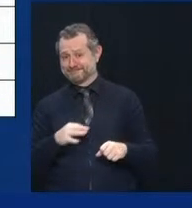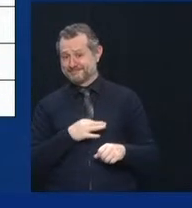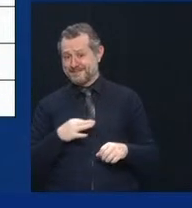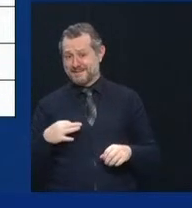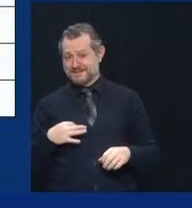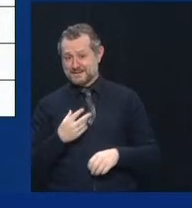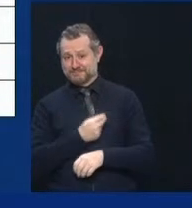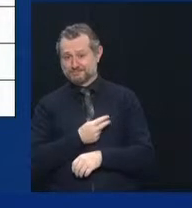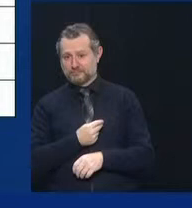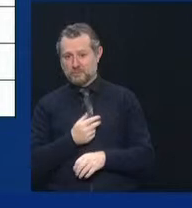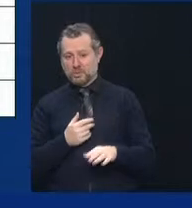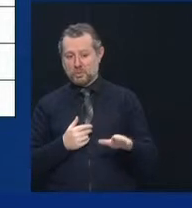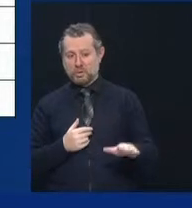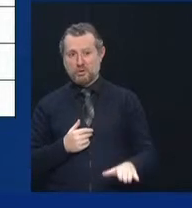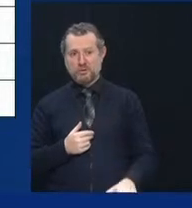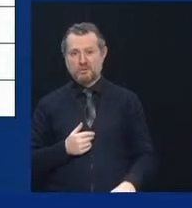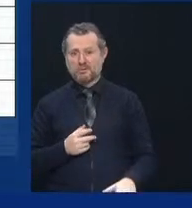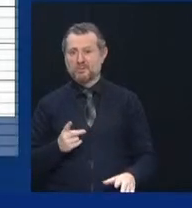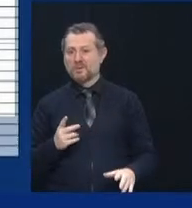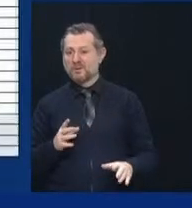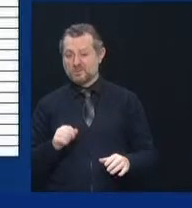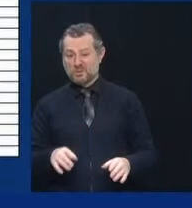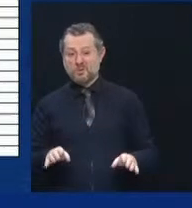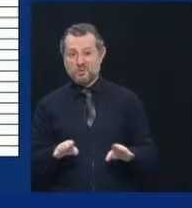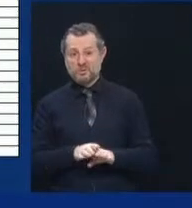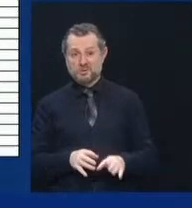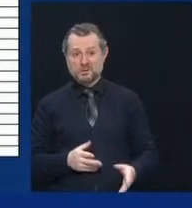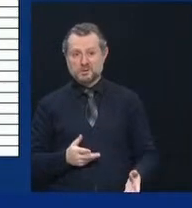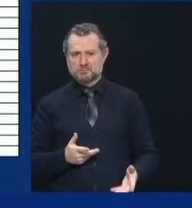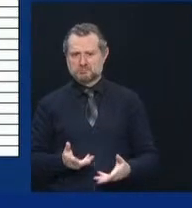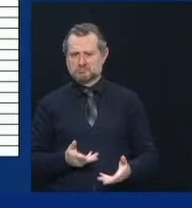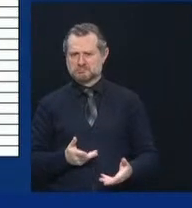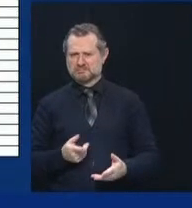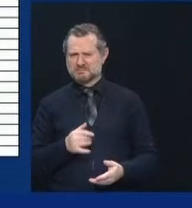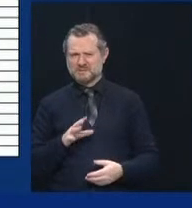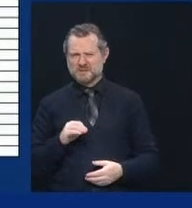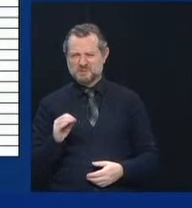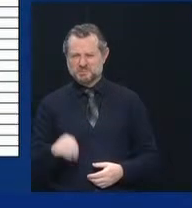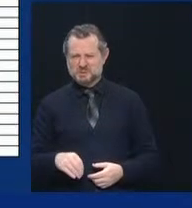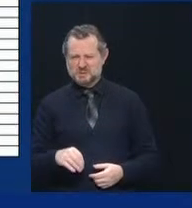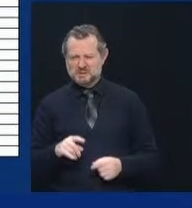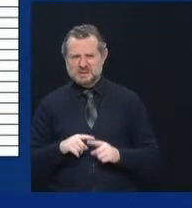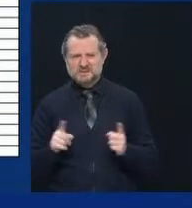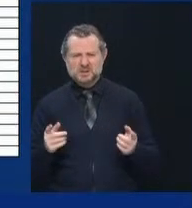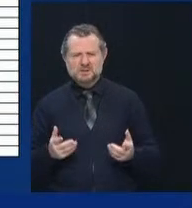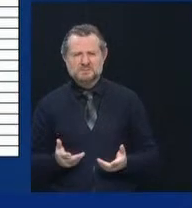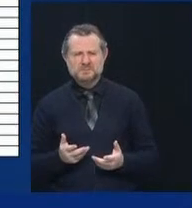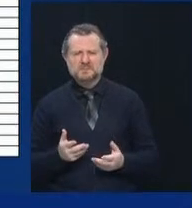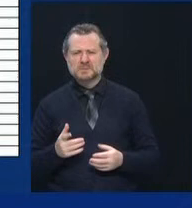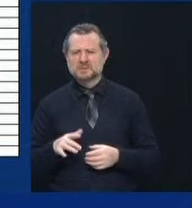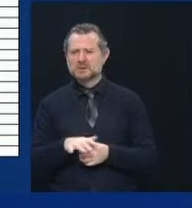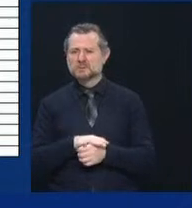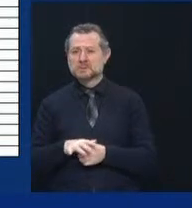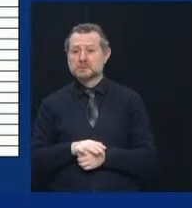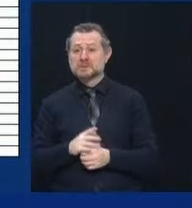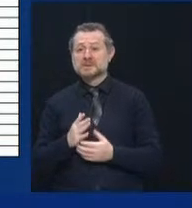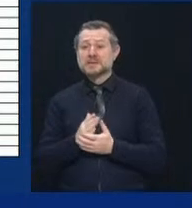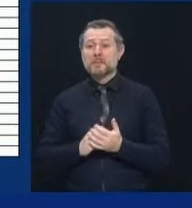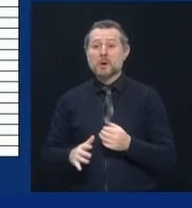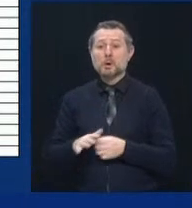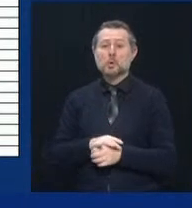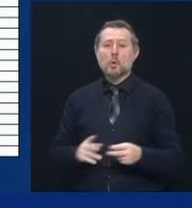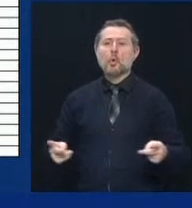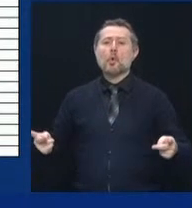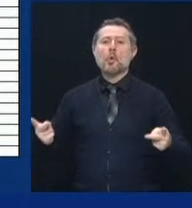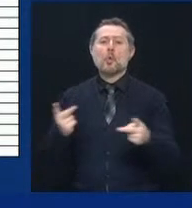percentage. And again, it's almost a 50% differential in some areas. In some areas, it's even worse. Here you